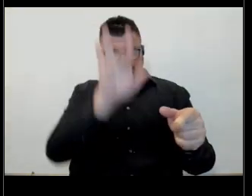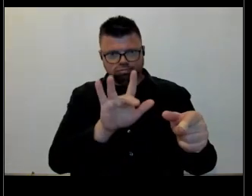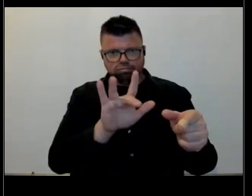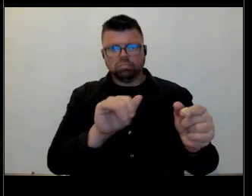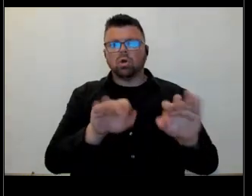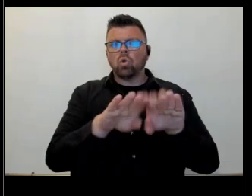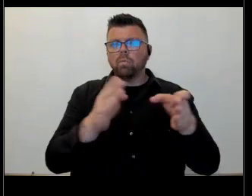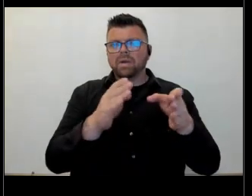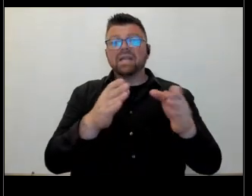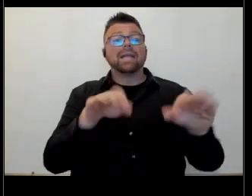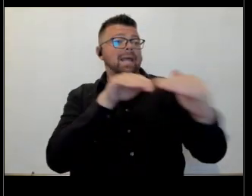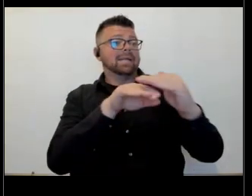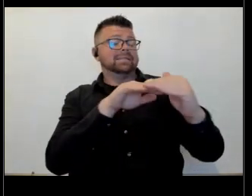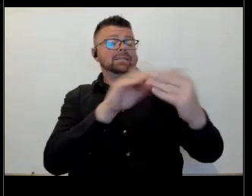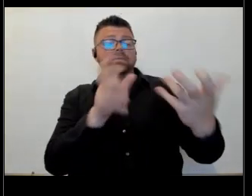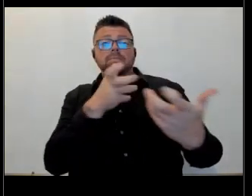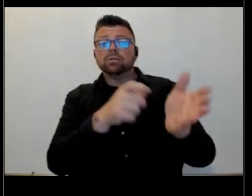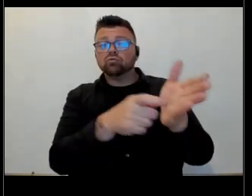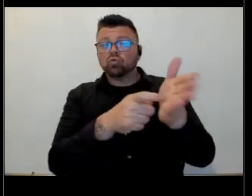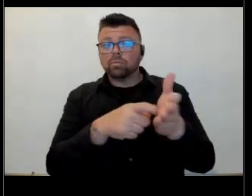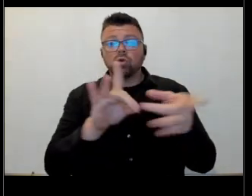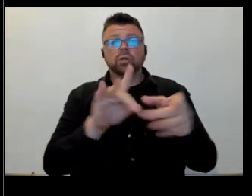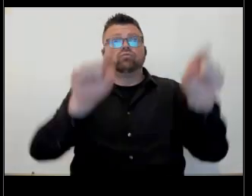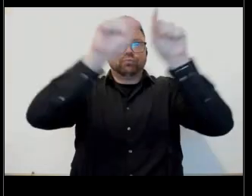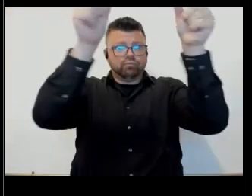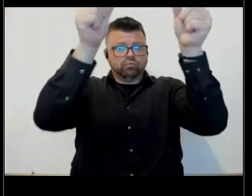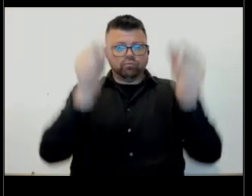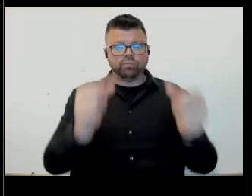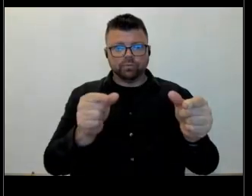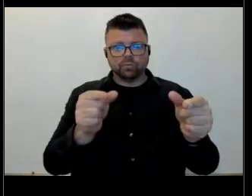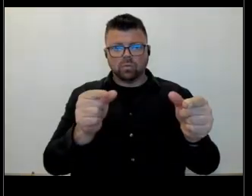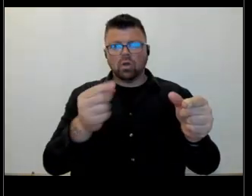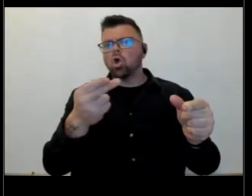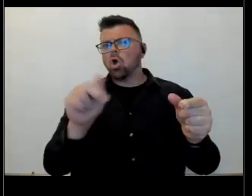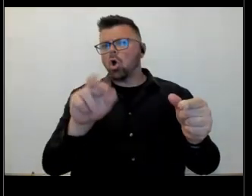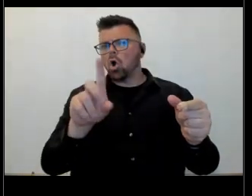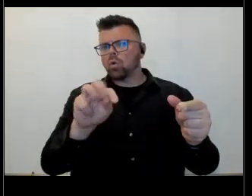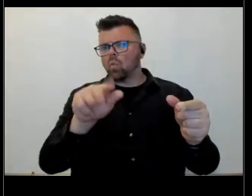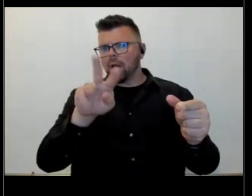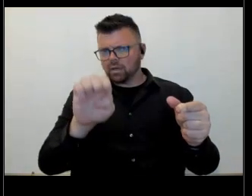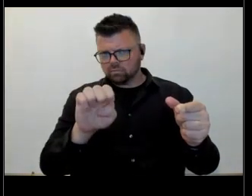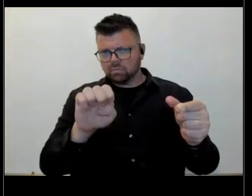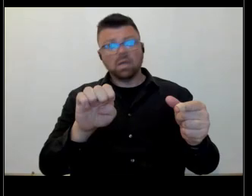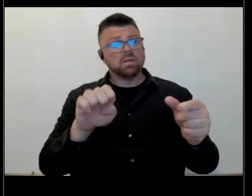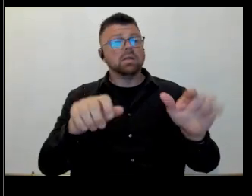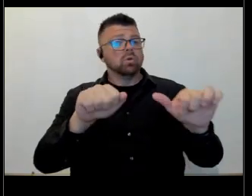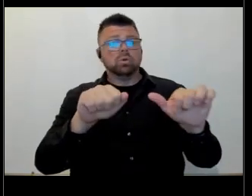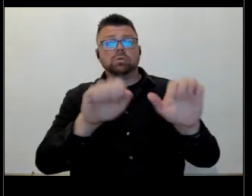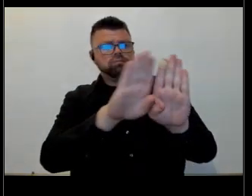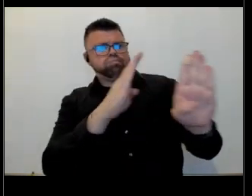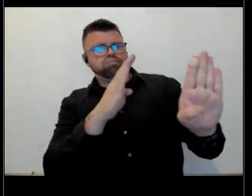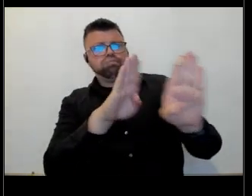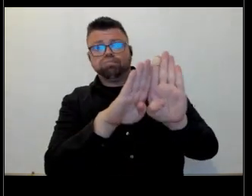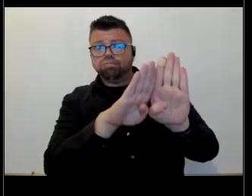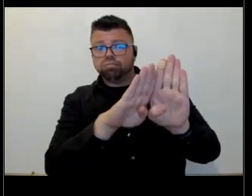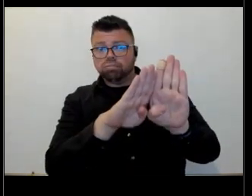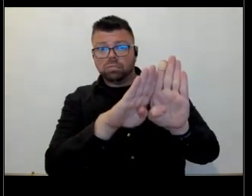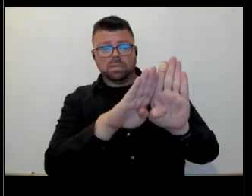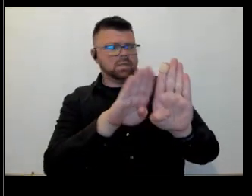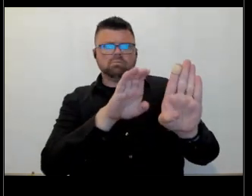meet requirements for threshold, hardware, opening force,